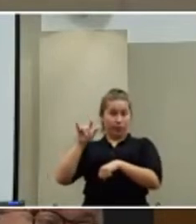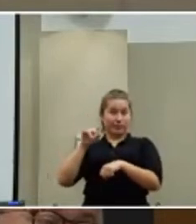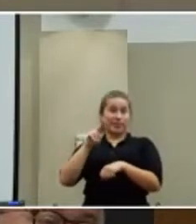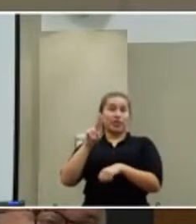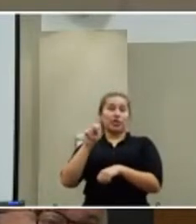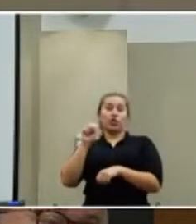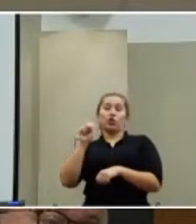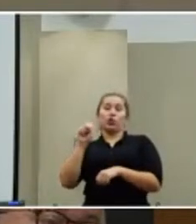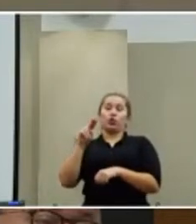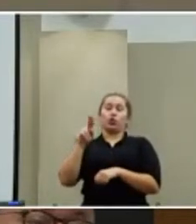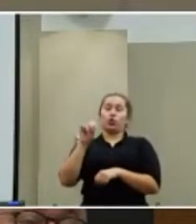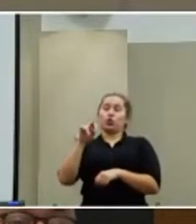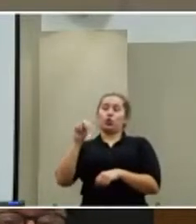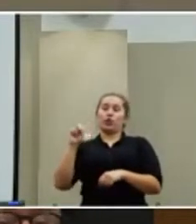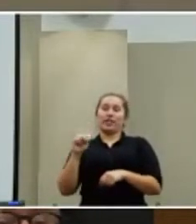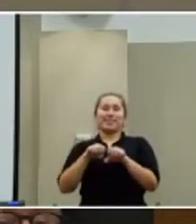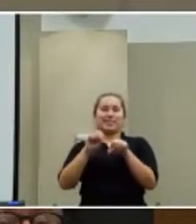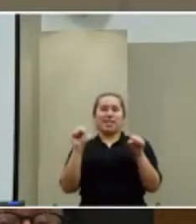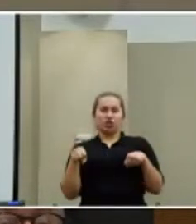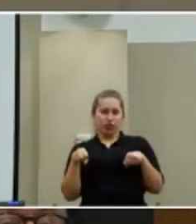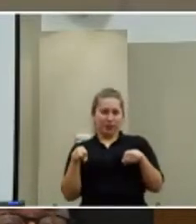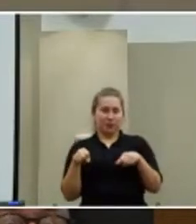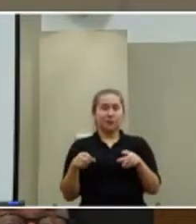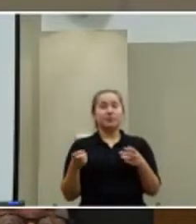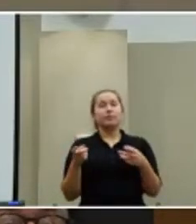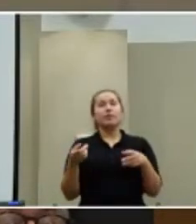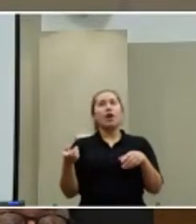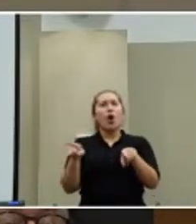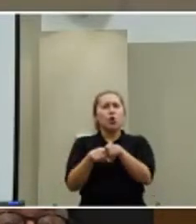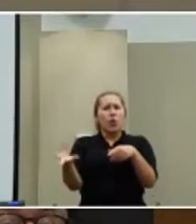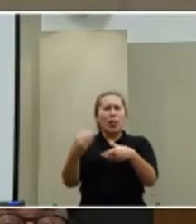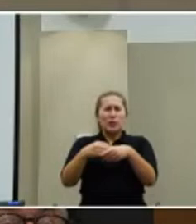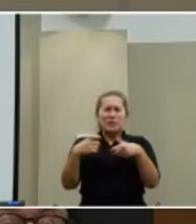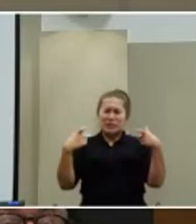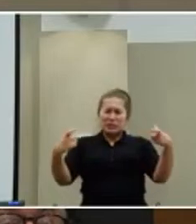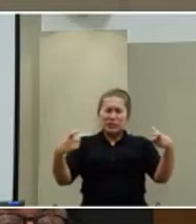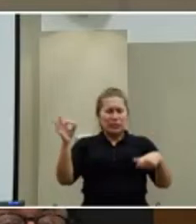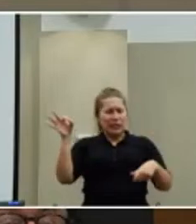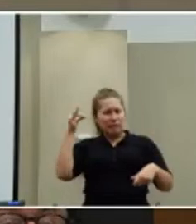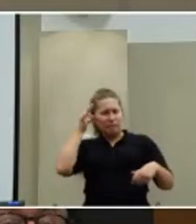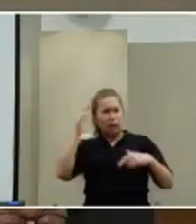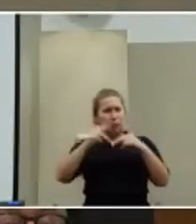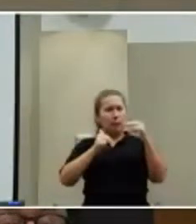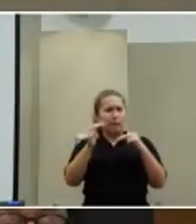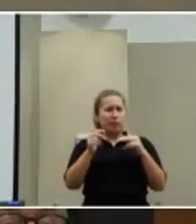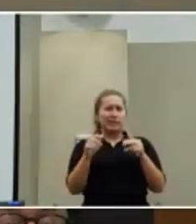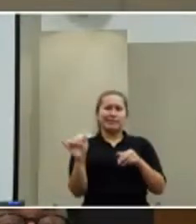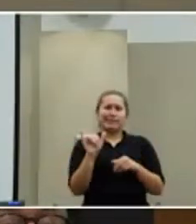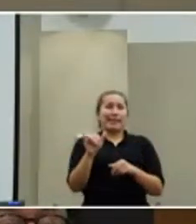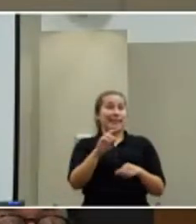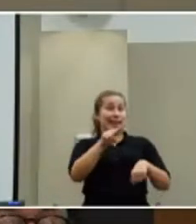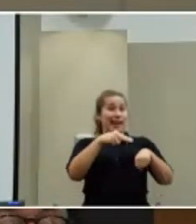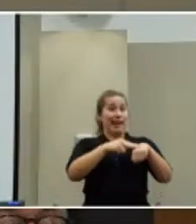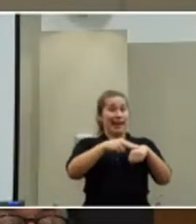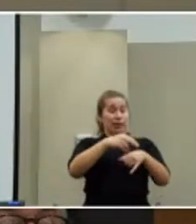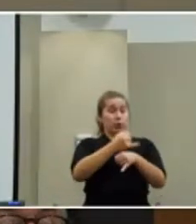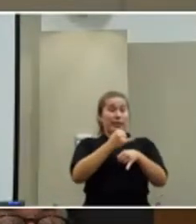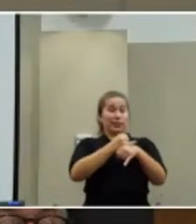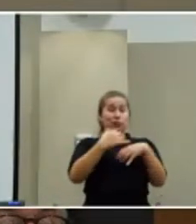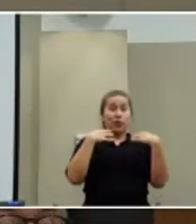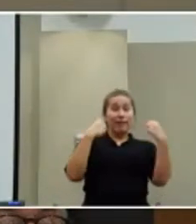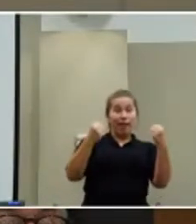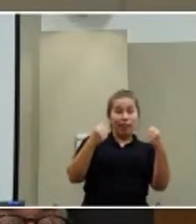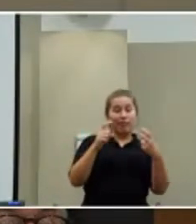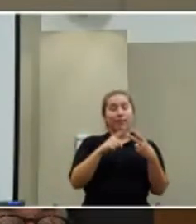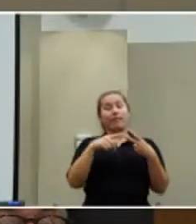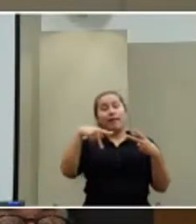Station. It also included large federal spaces like the National Institutes of Health in Maryland, the